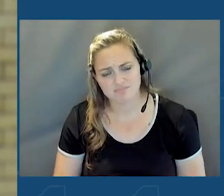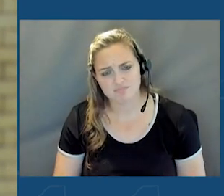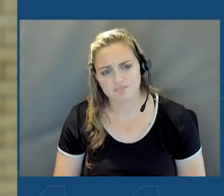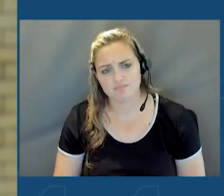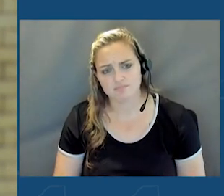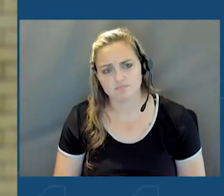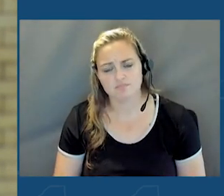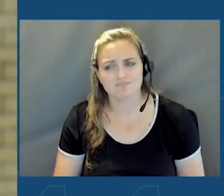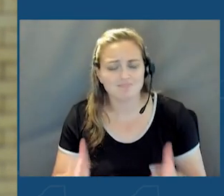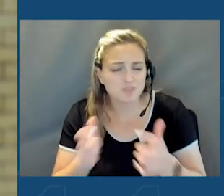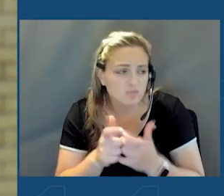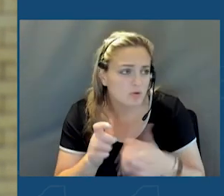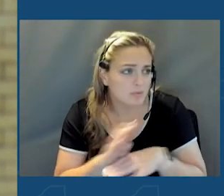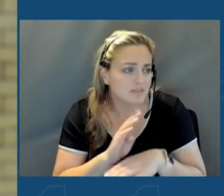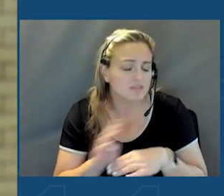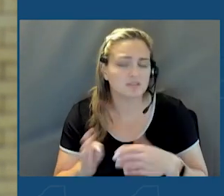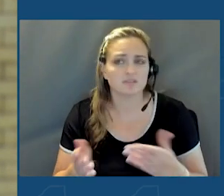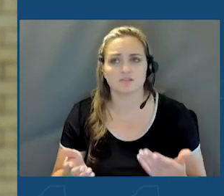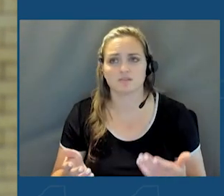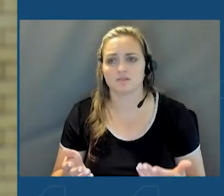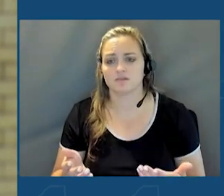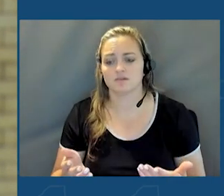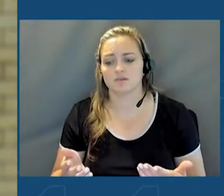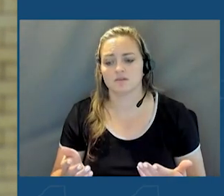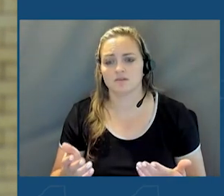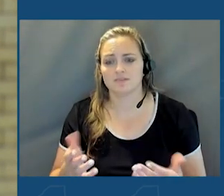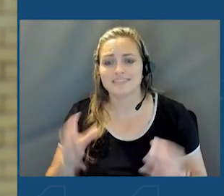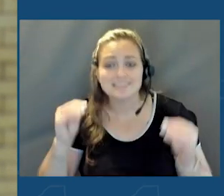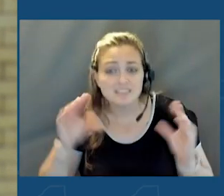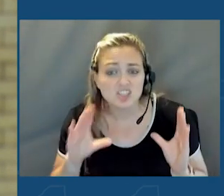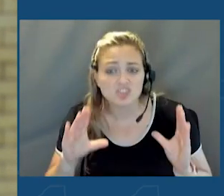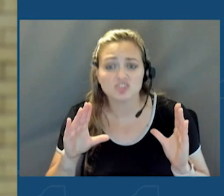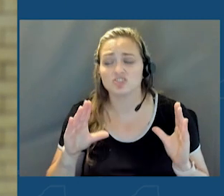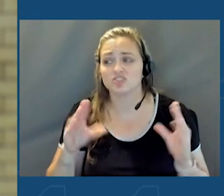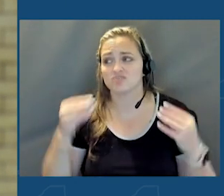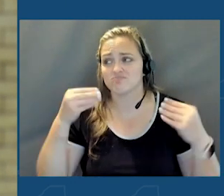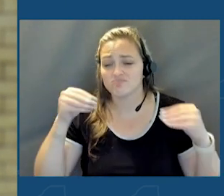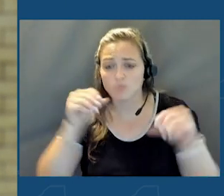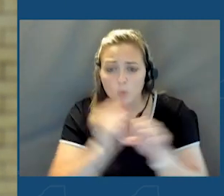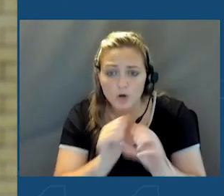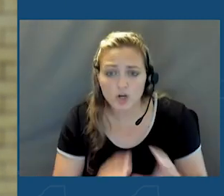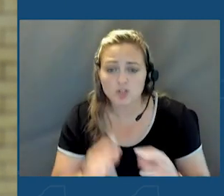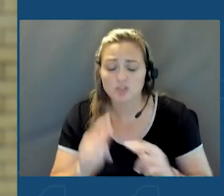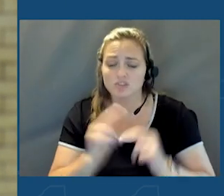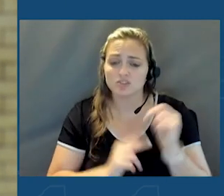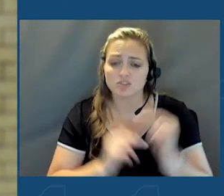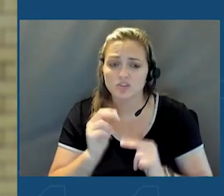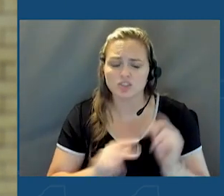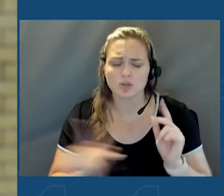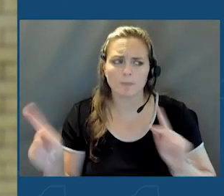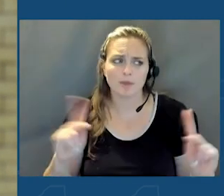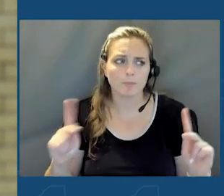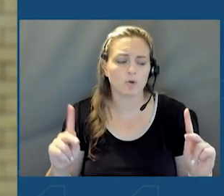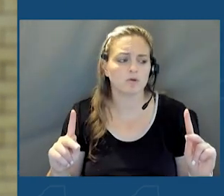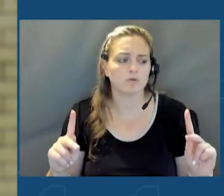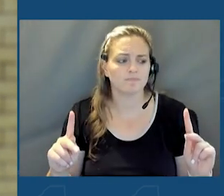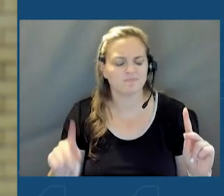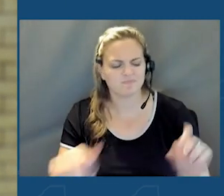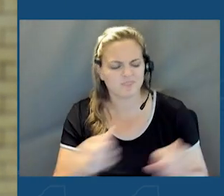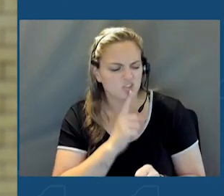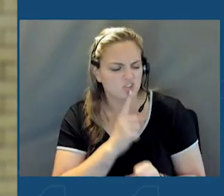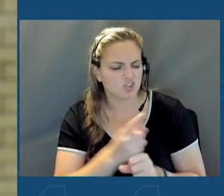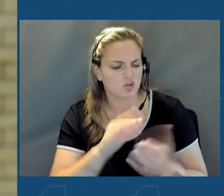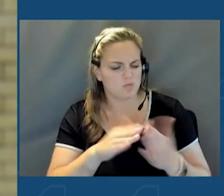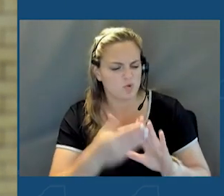Small businesses and our teachers and retail workers and construction, and these are the people who make our communities have the identity they